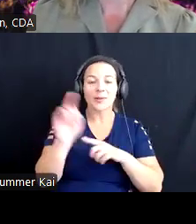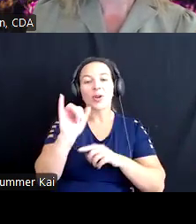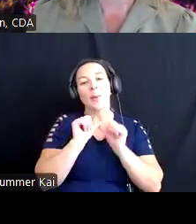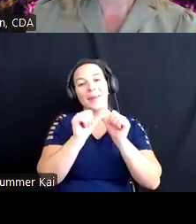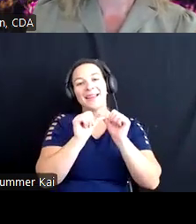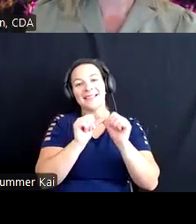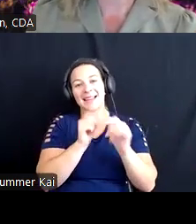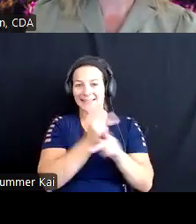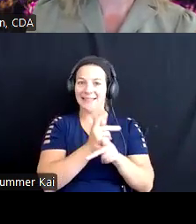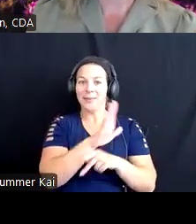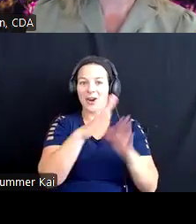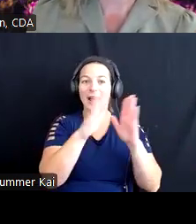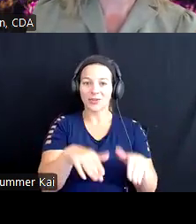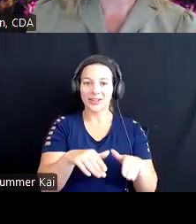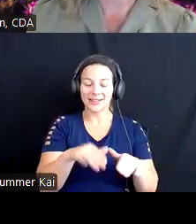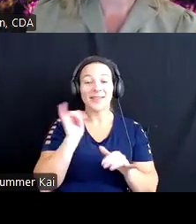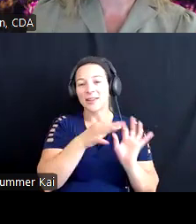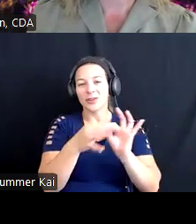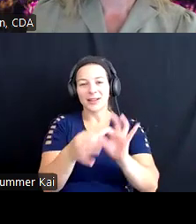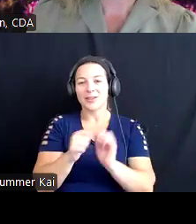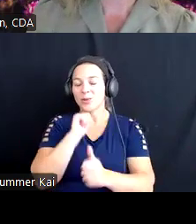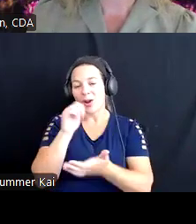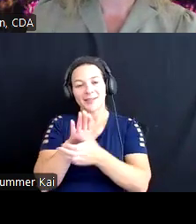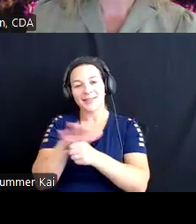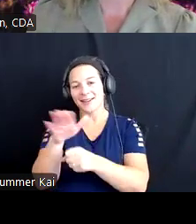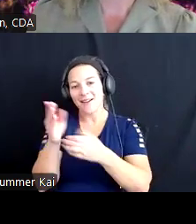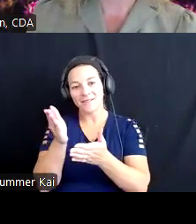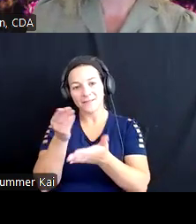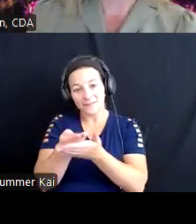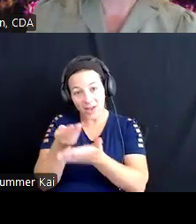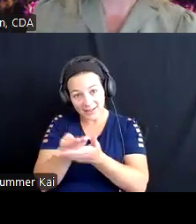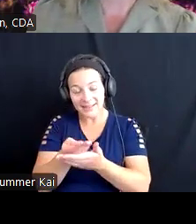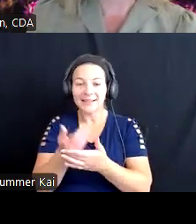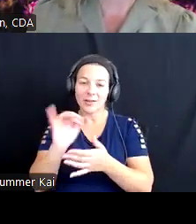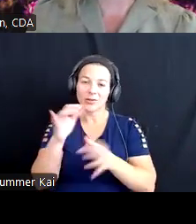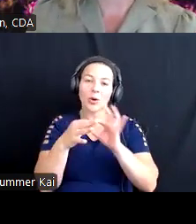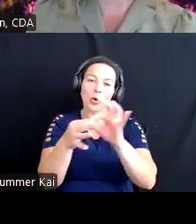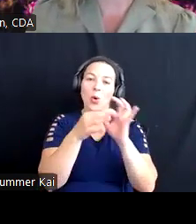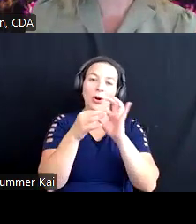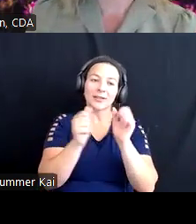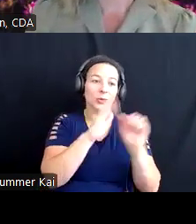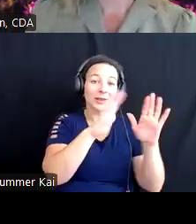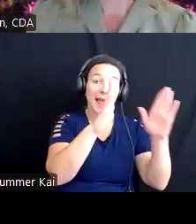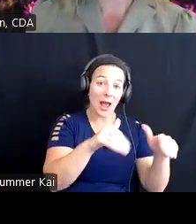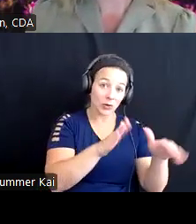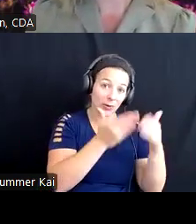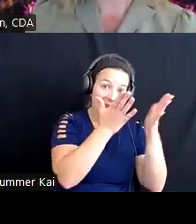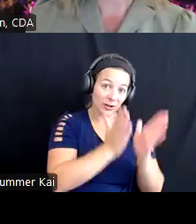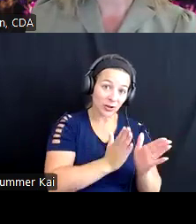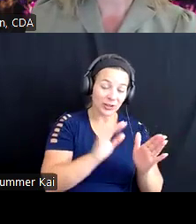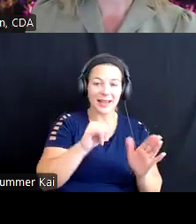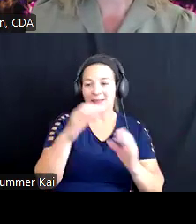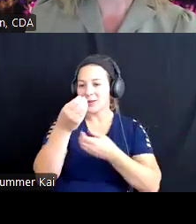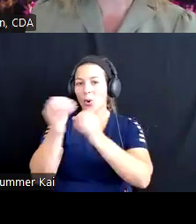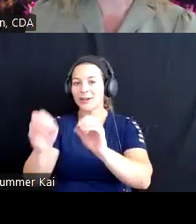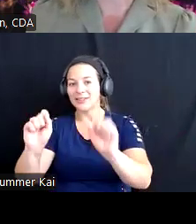And that largely this was due to a lack of funding and coordination between those housing providers and those